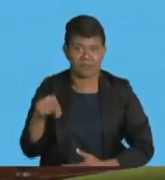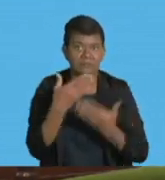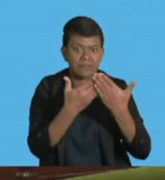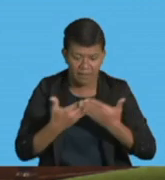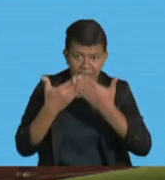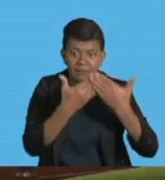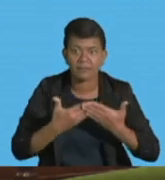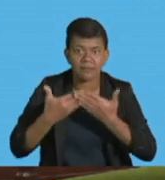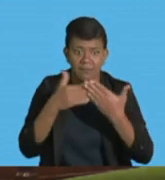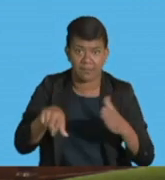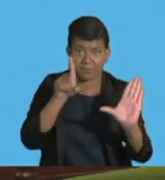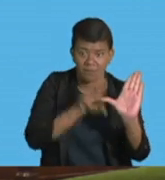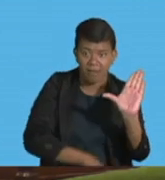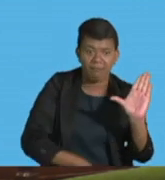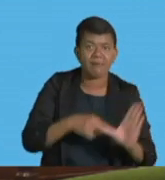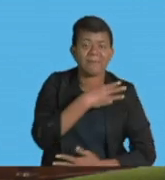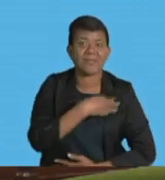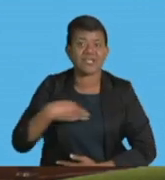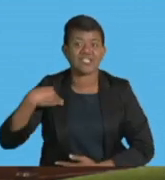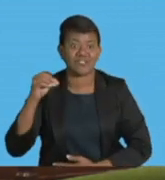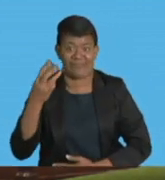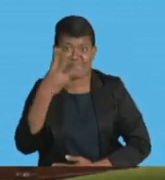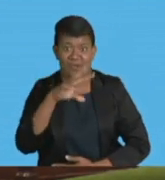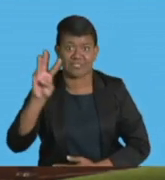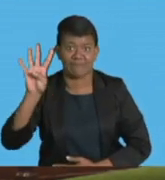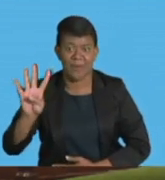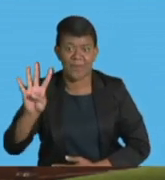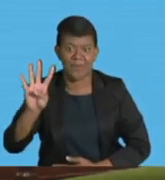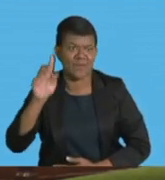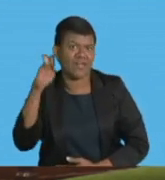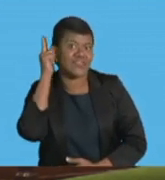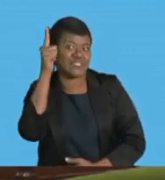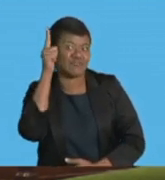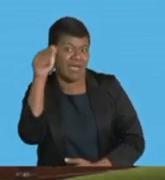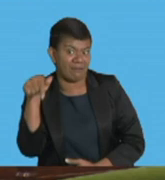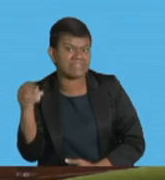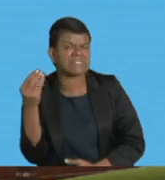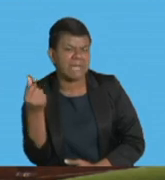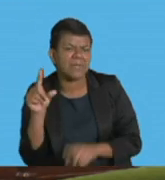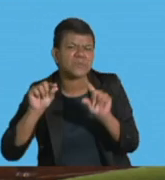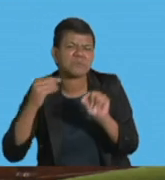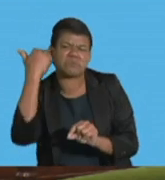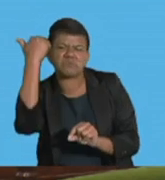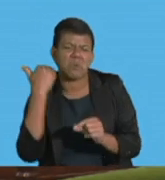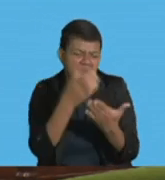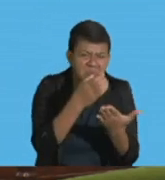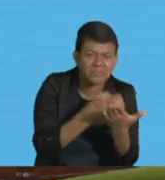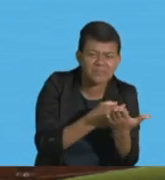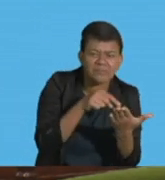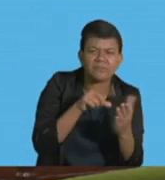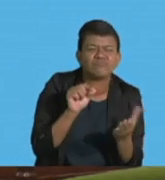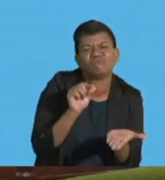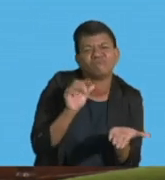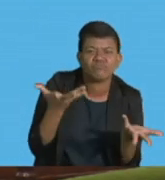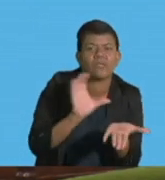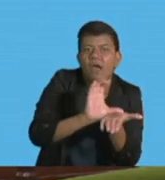34 teachers and officials to do diploma in counselling, short courses to help address the shortage in schools in the short term. Mr. Speaker said